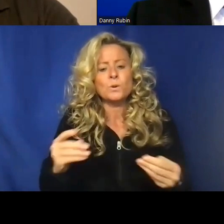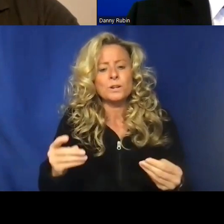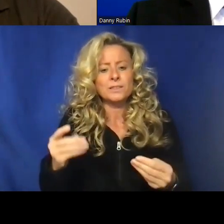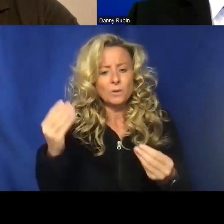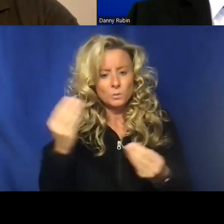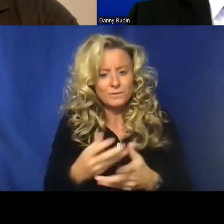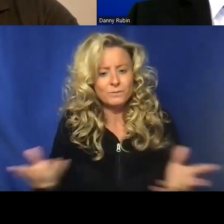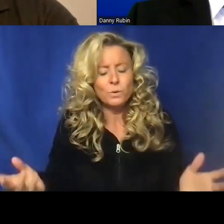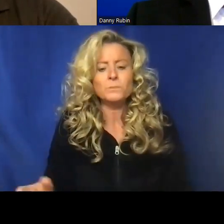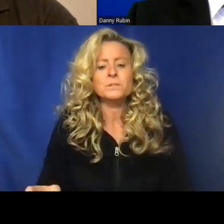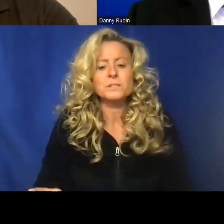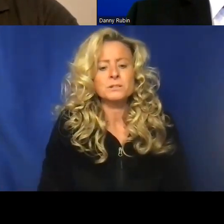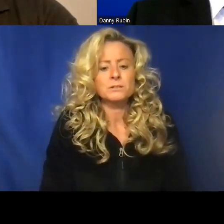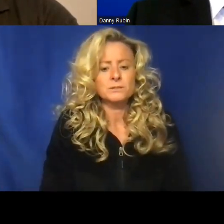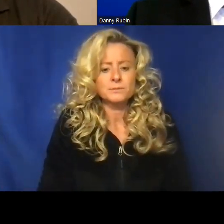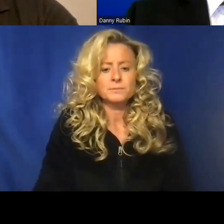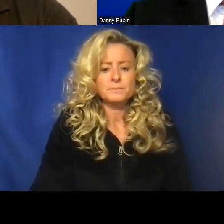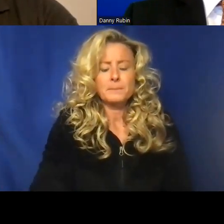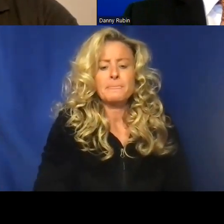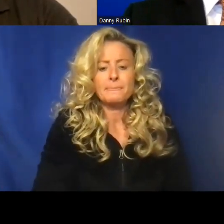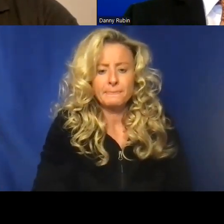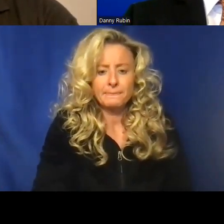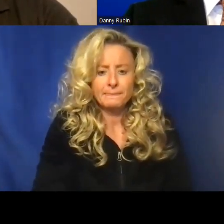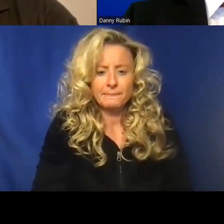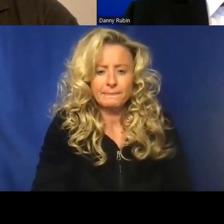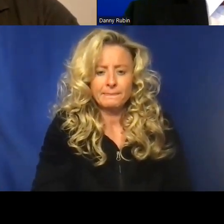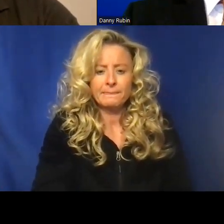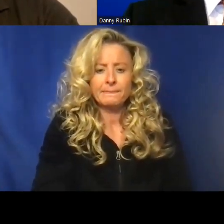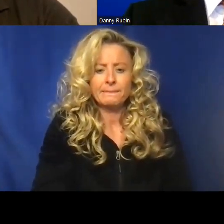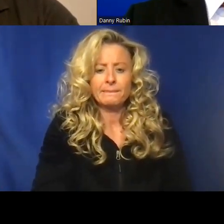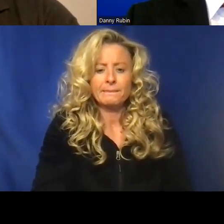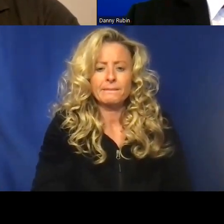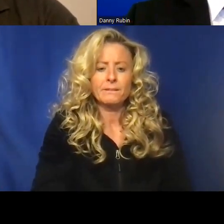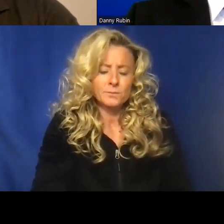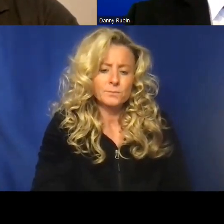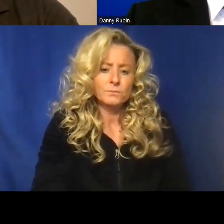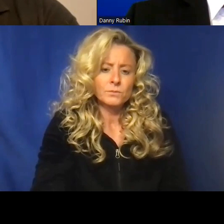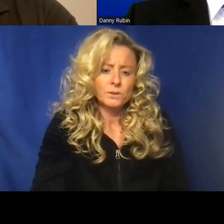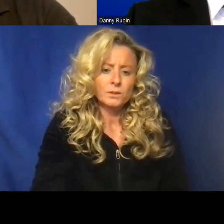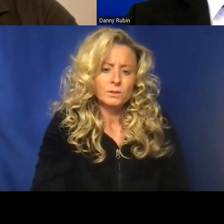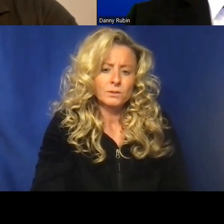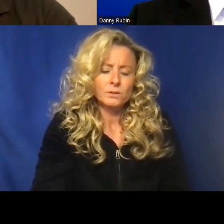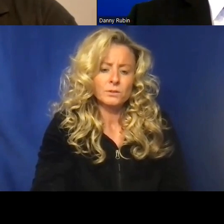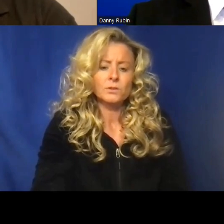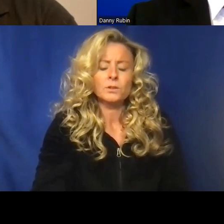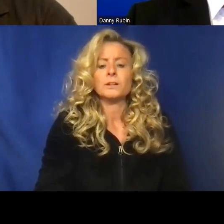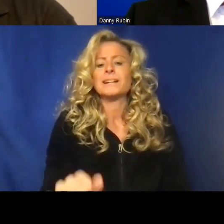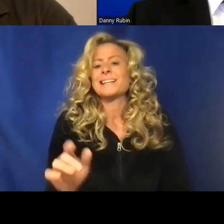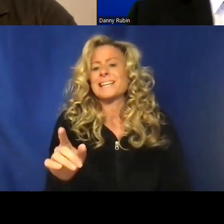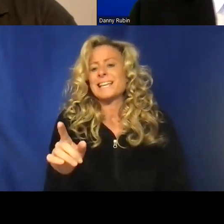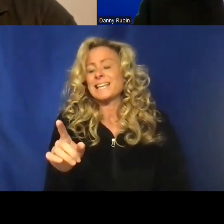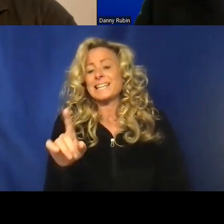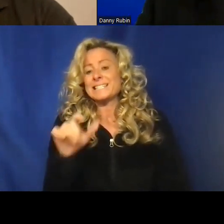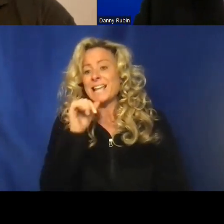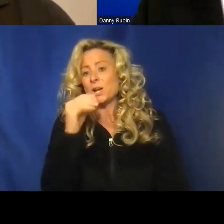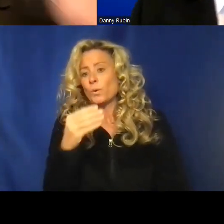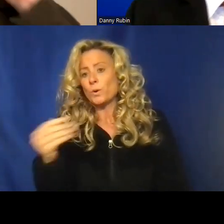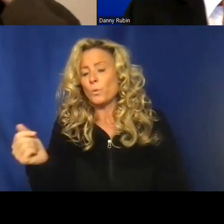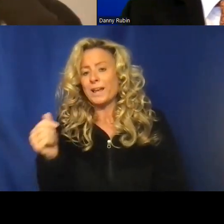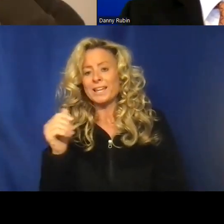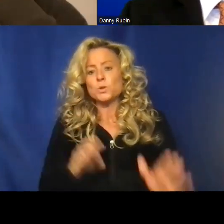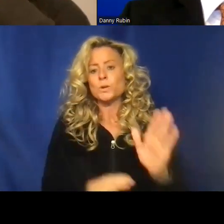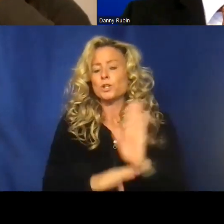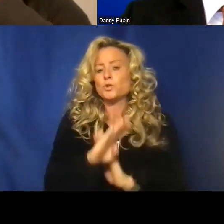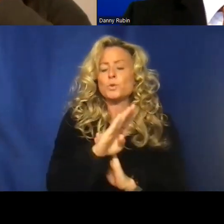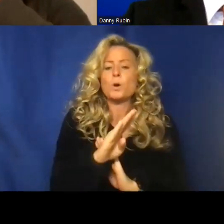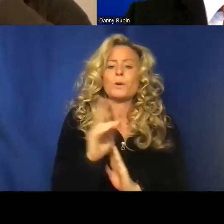told in the coming years. But one thing seems to be that it's not going away. It's only going to grow as more people